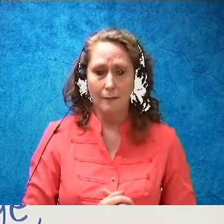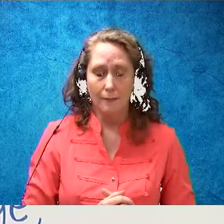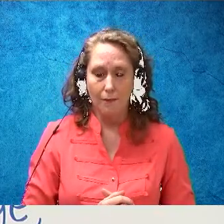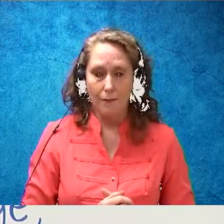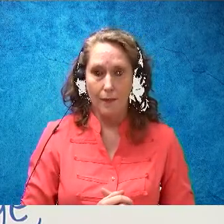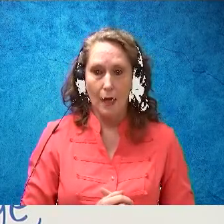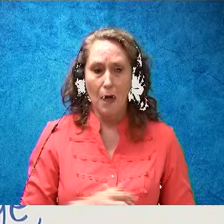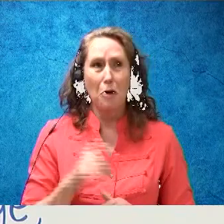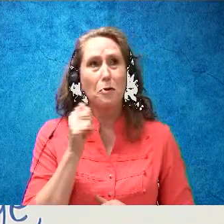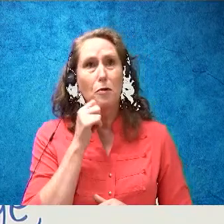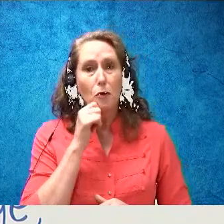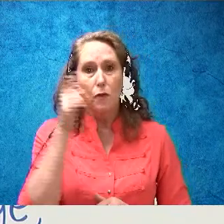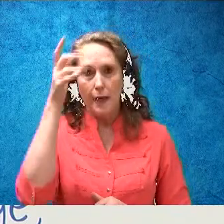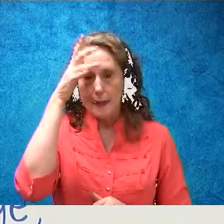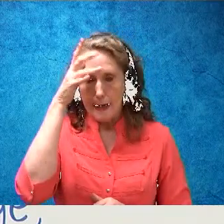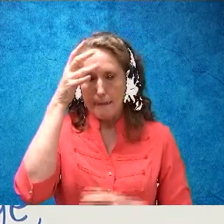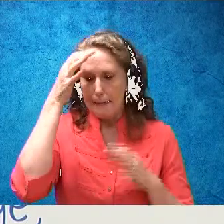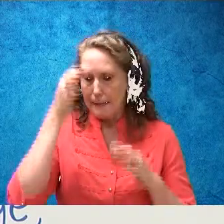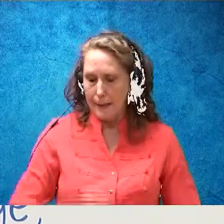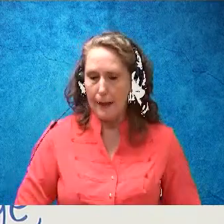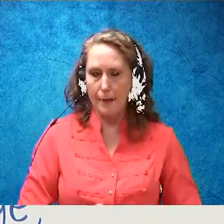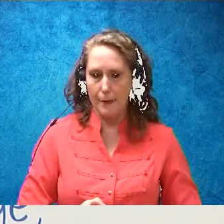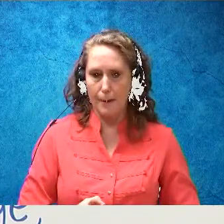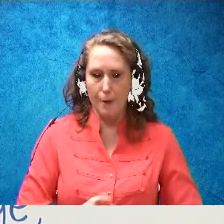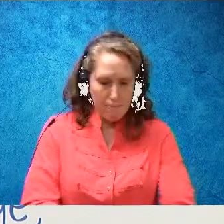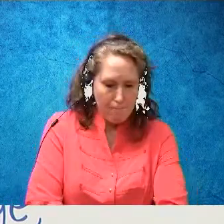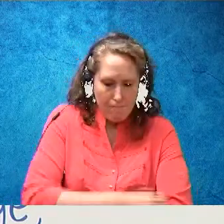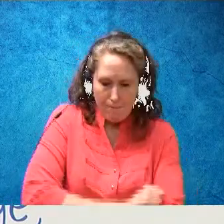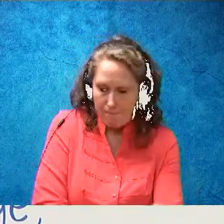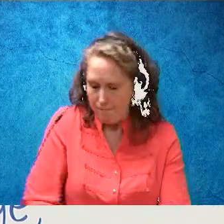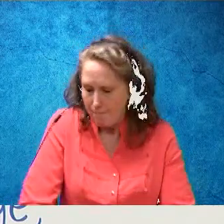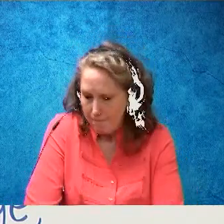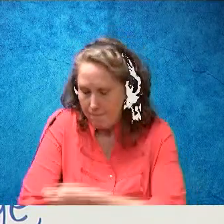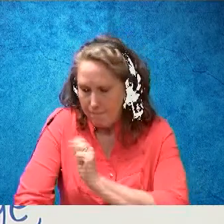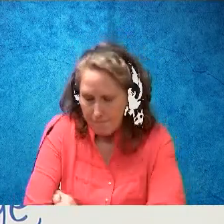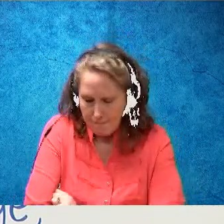So Trixie's daddy decided to look harder